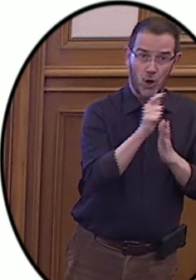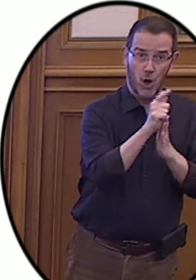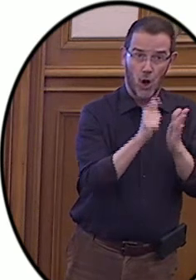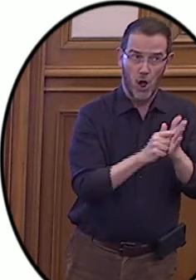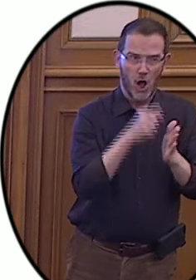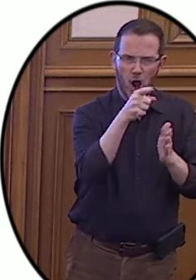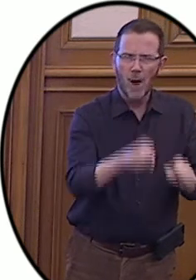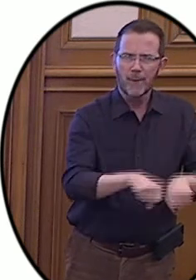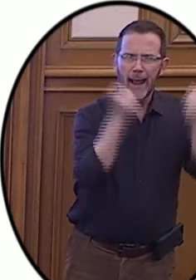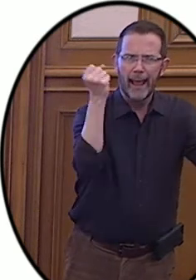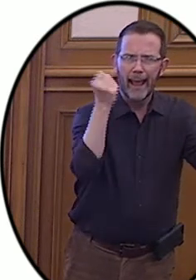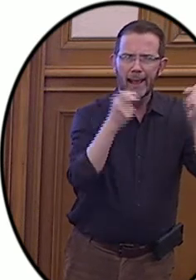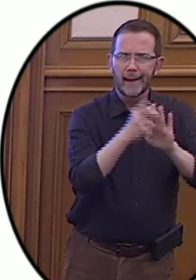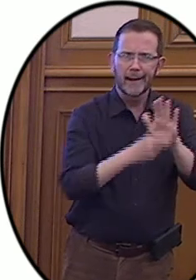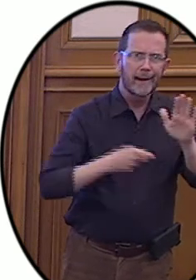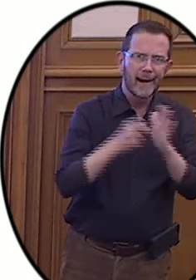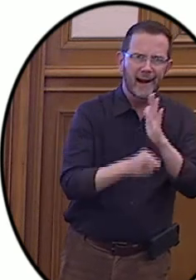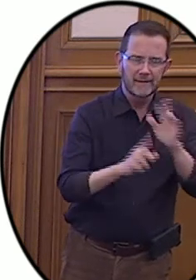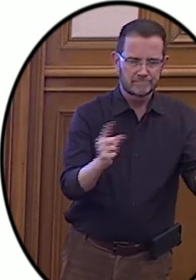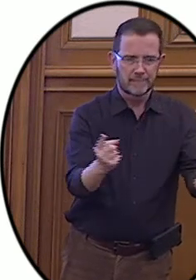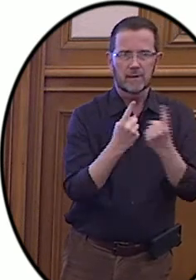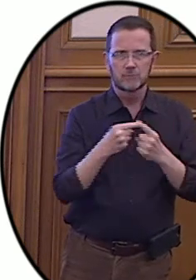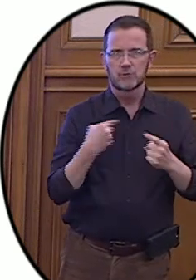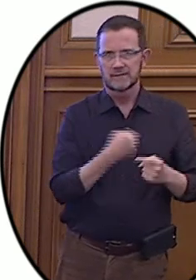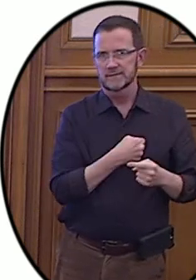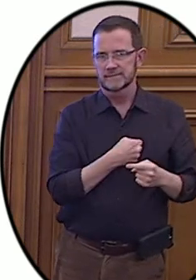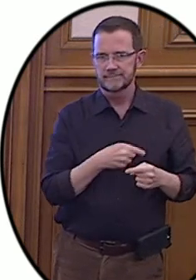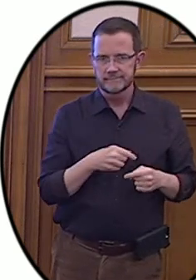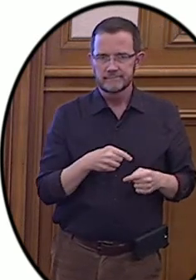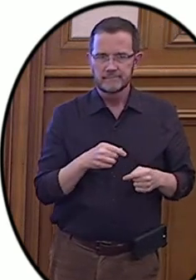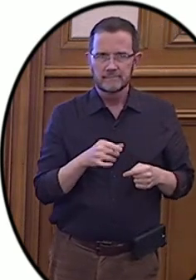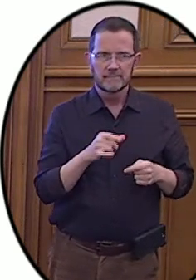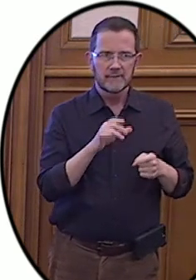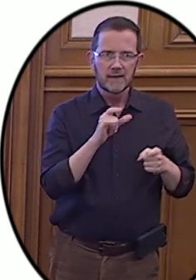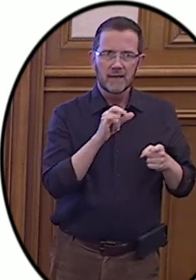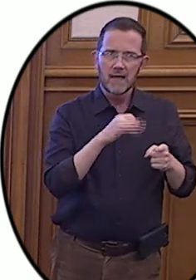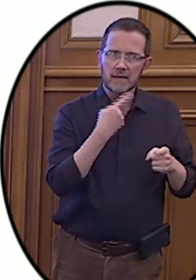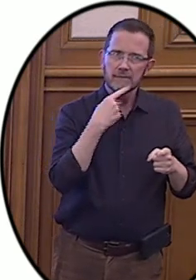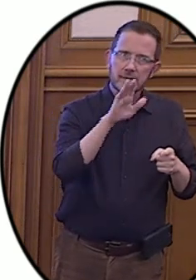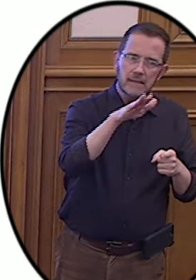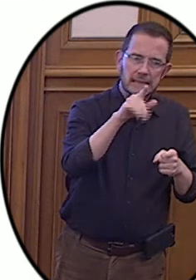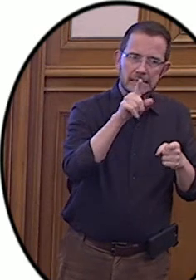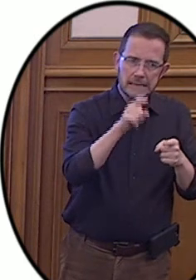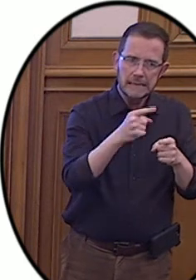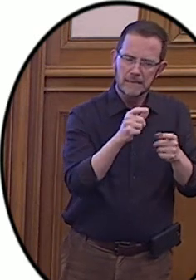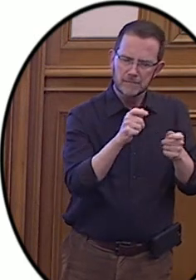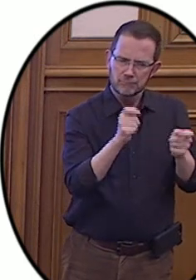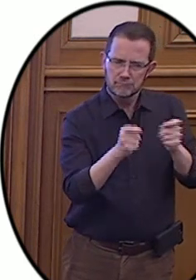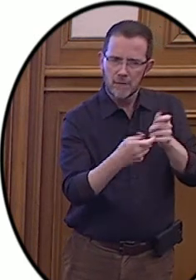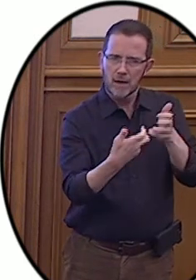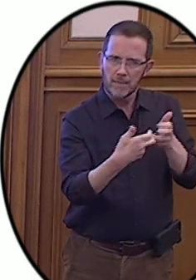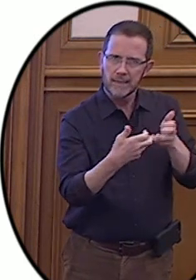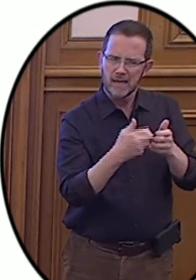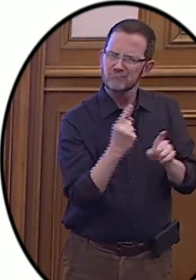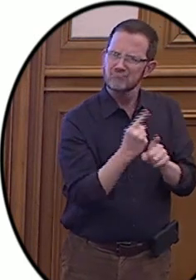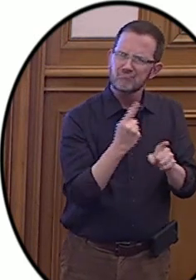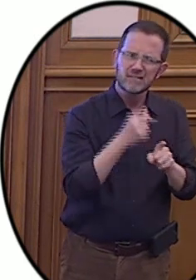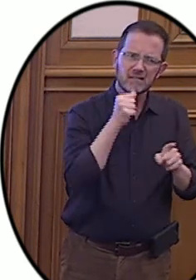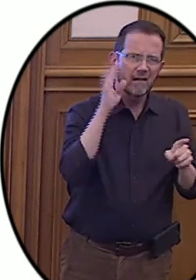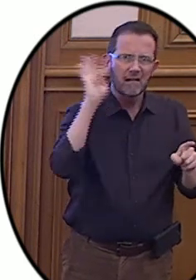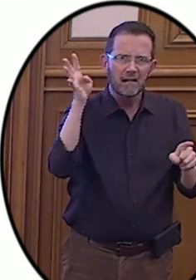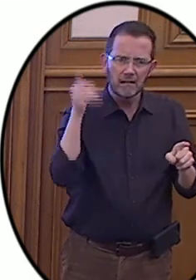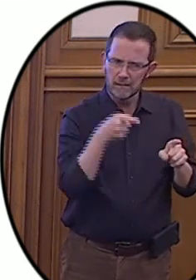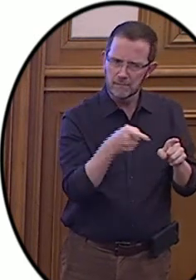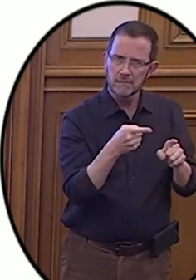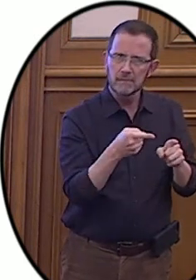about discrimination, including failure to make a reasonable accommodation. But one limitation that